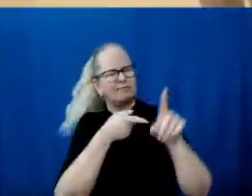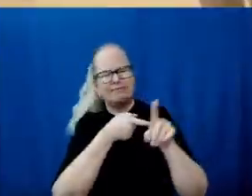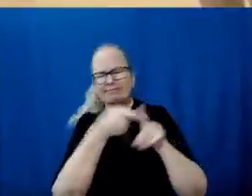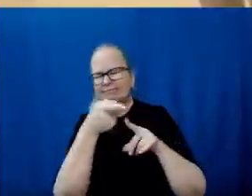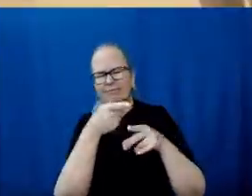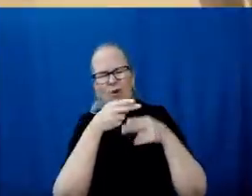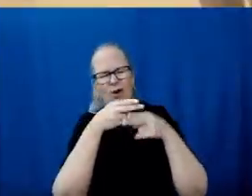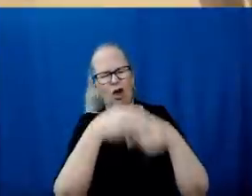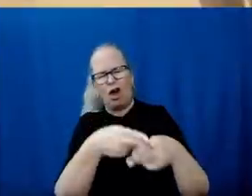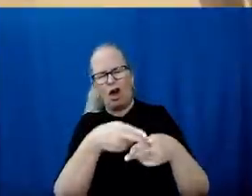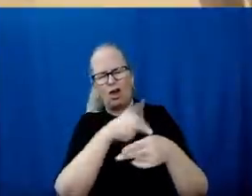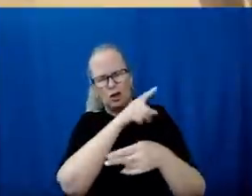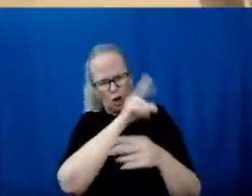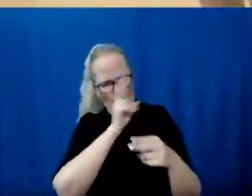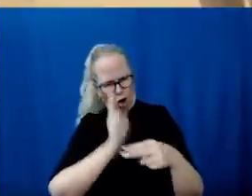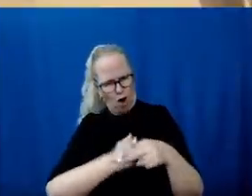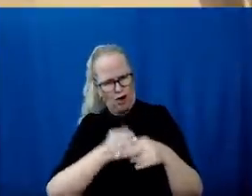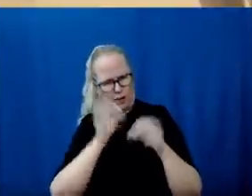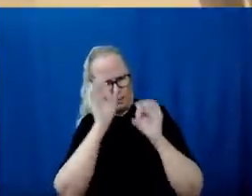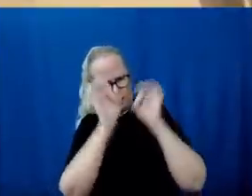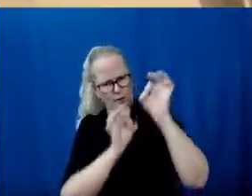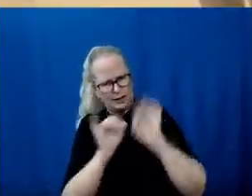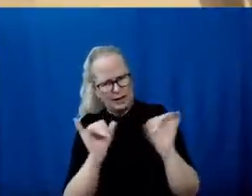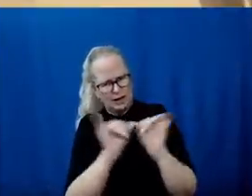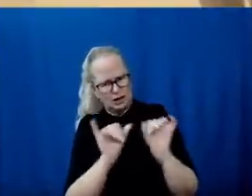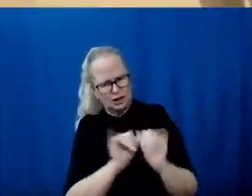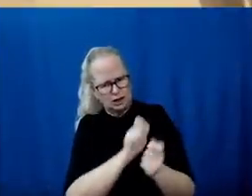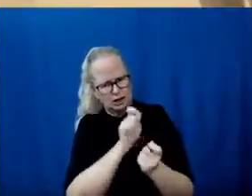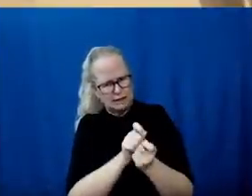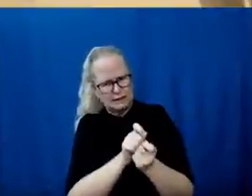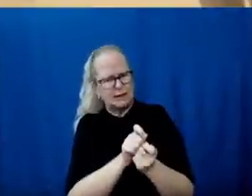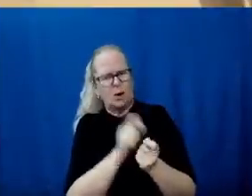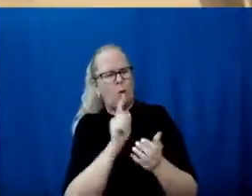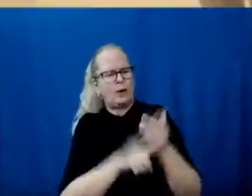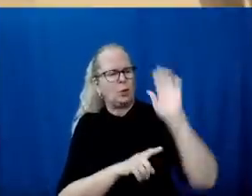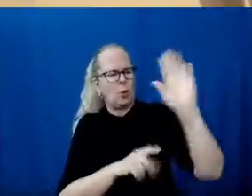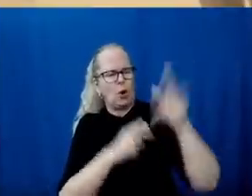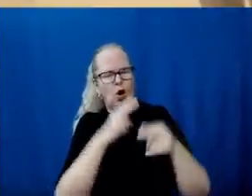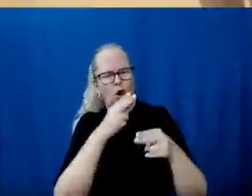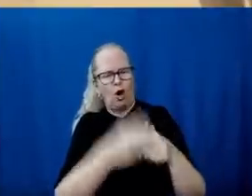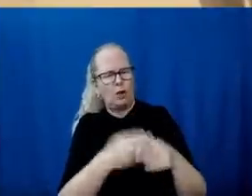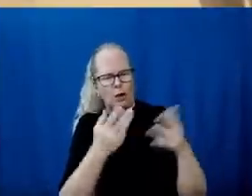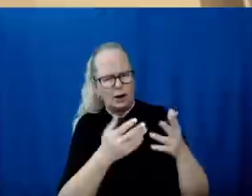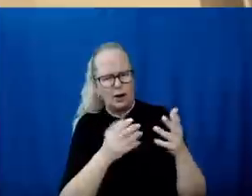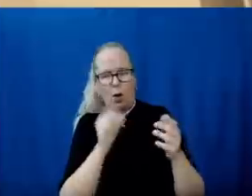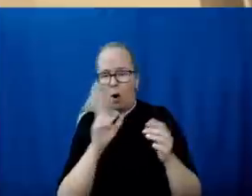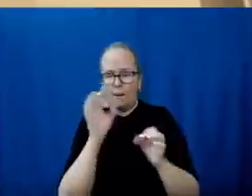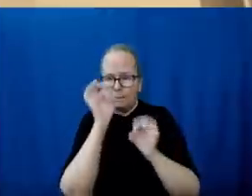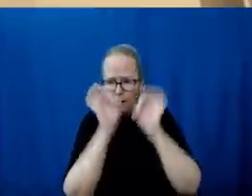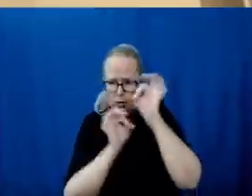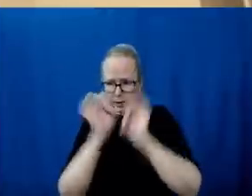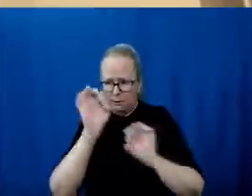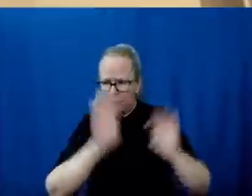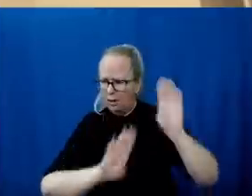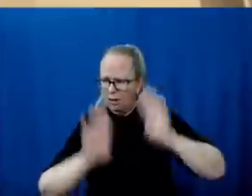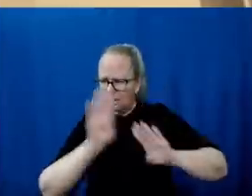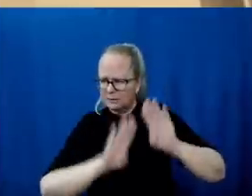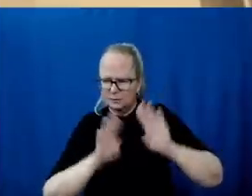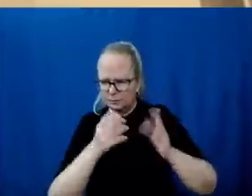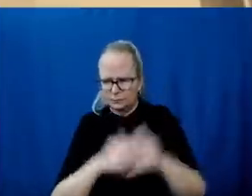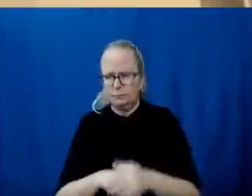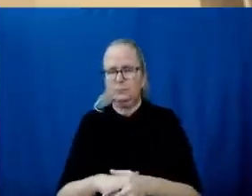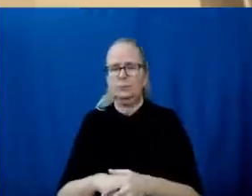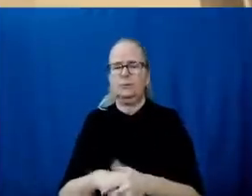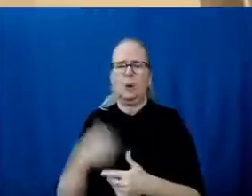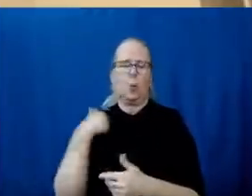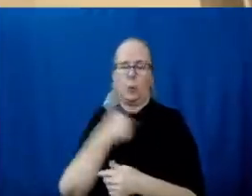what would you call your area of practice? Is it, do you call it molecular engineering, or is it